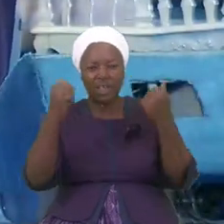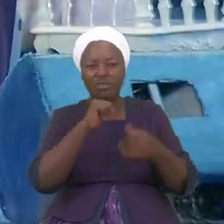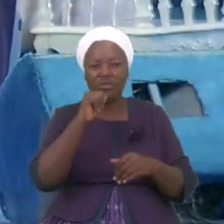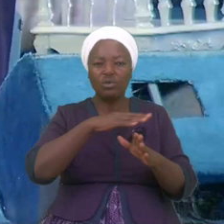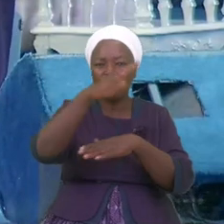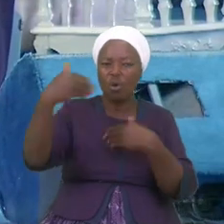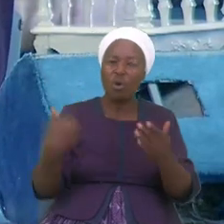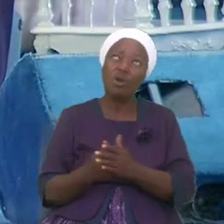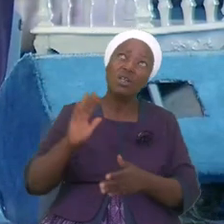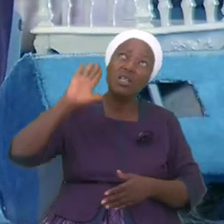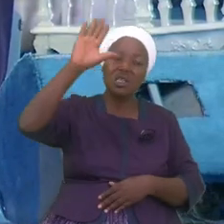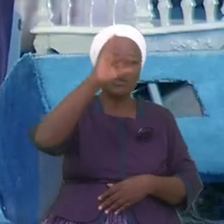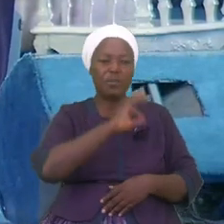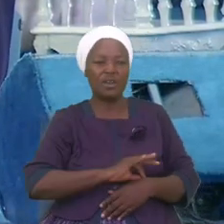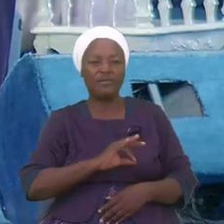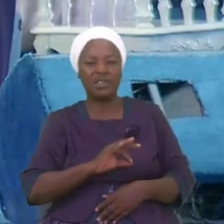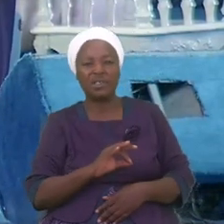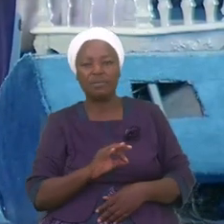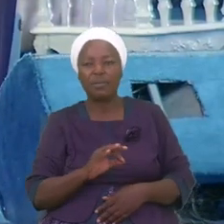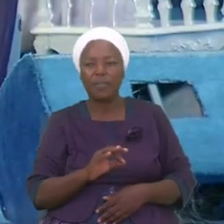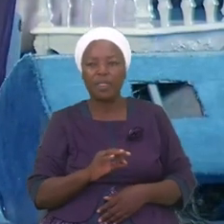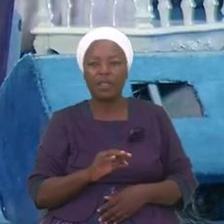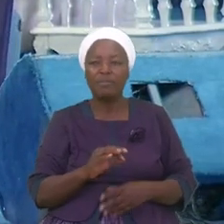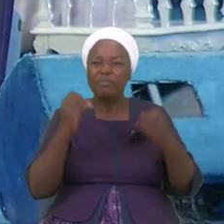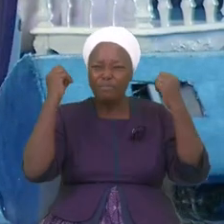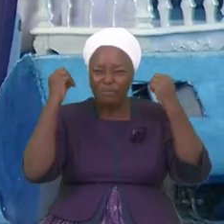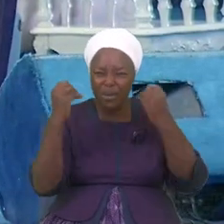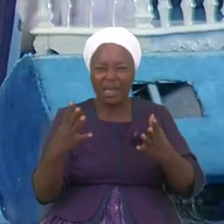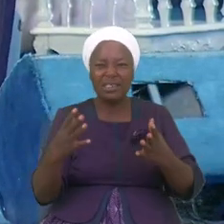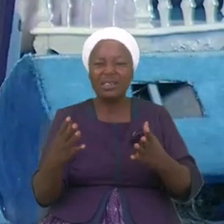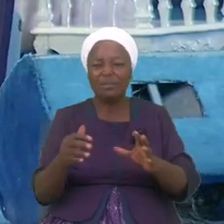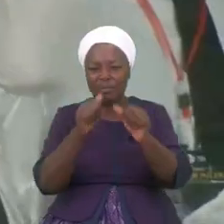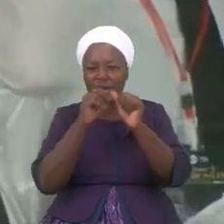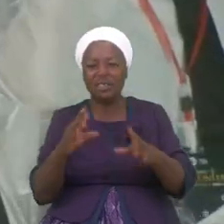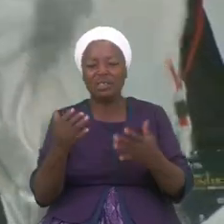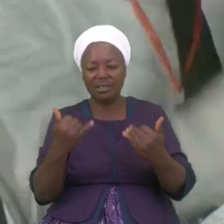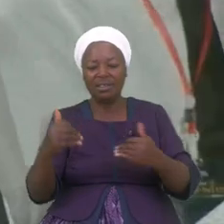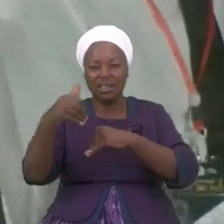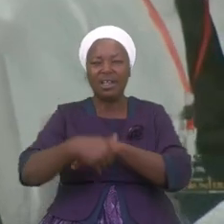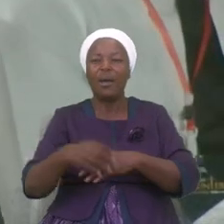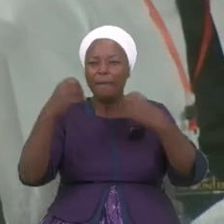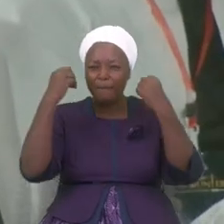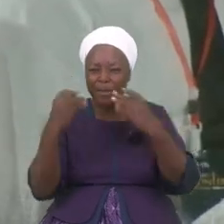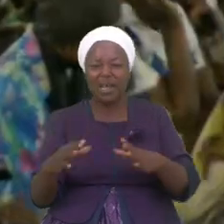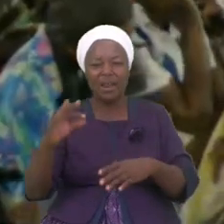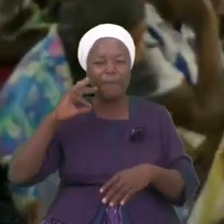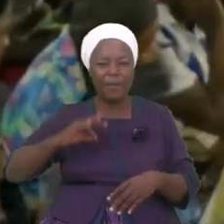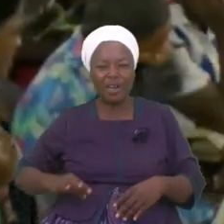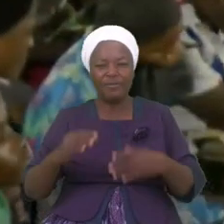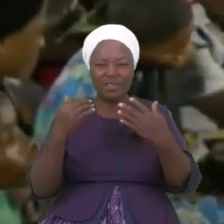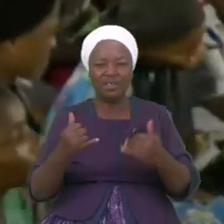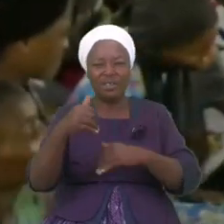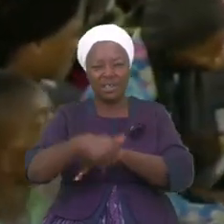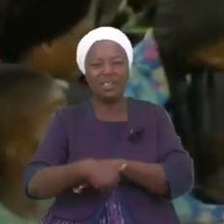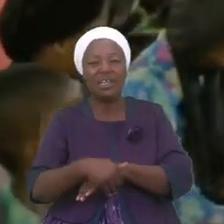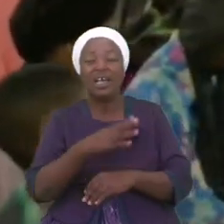all his benefits. Plural blessing tonight. Plural benefit for you tonight. Look at verse